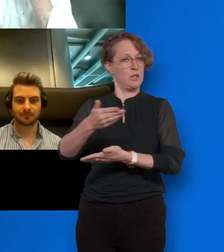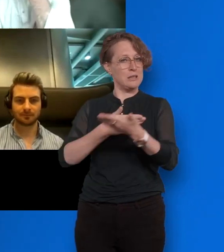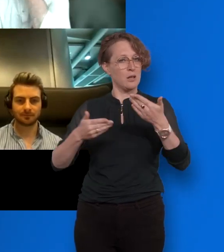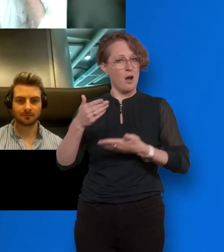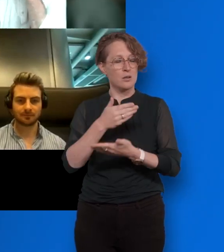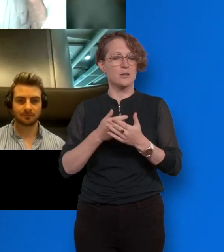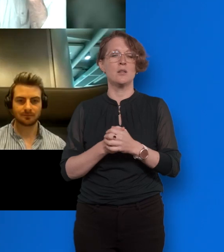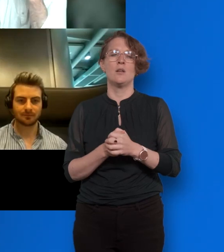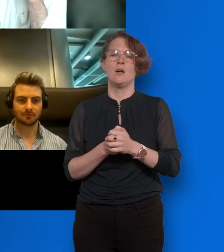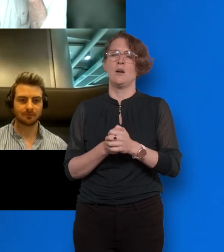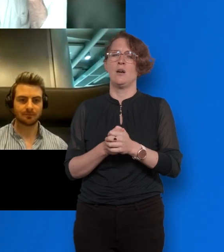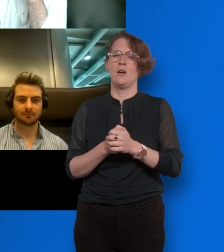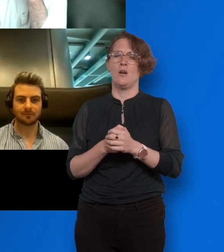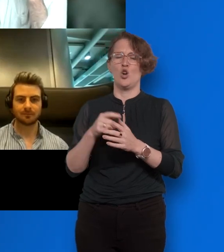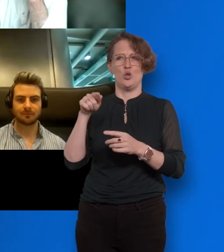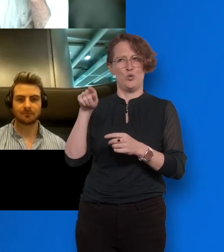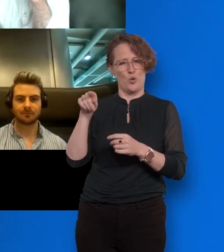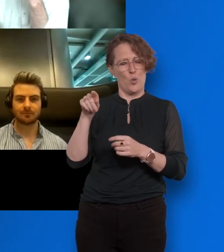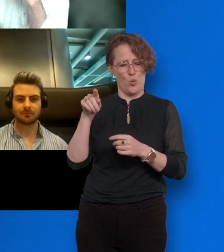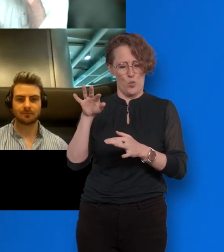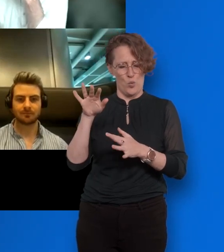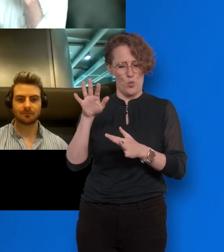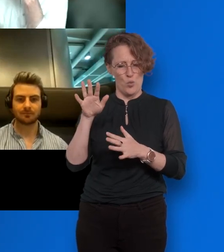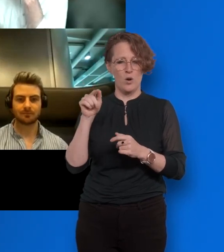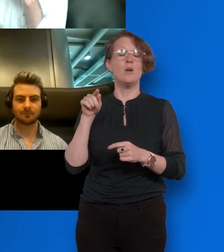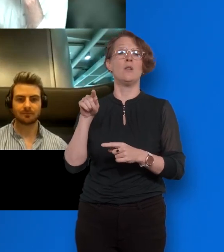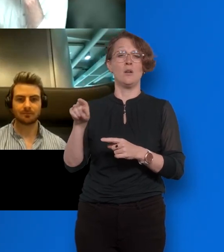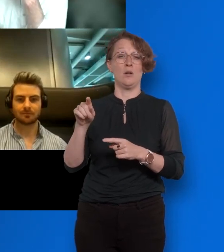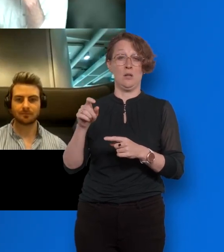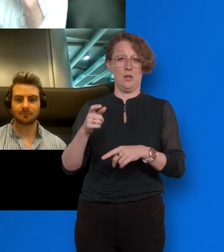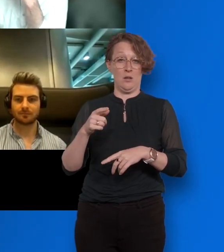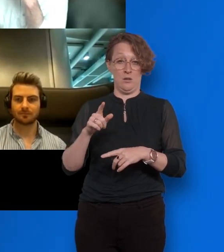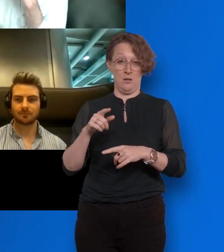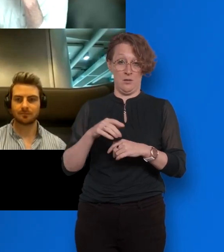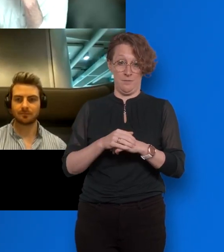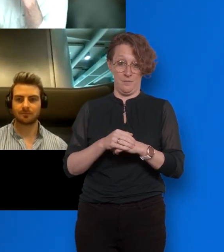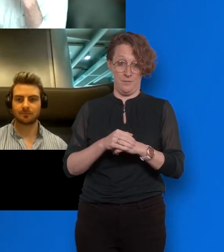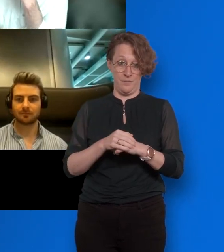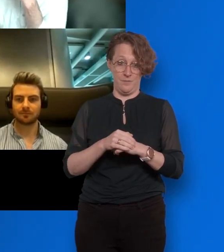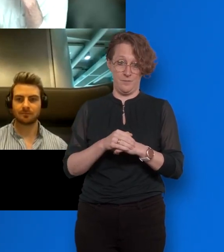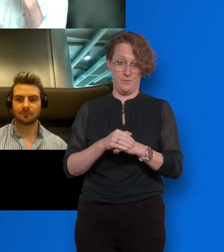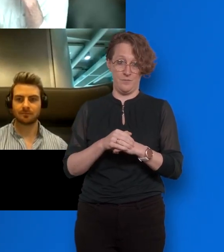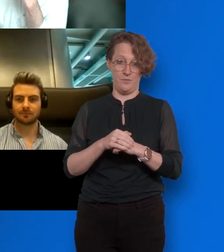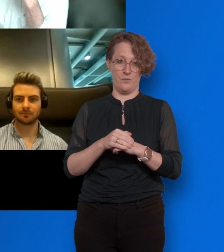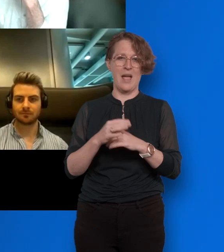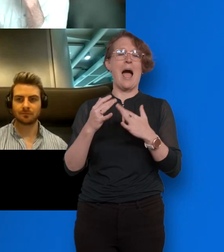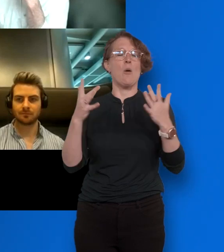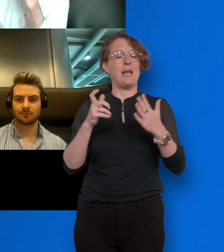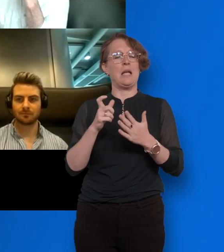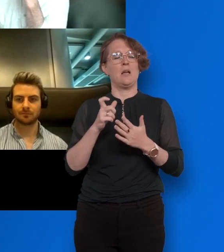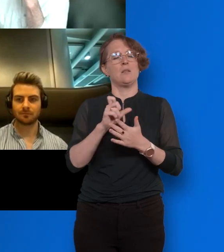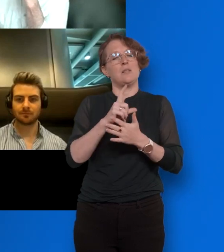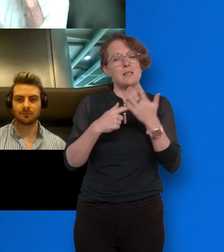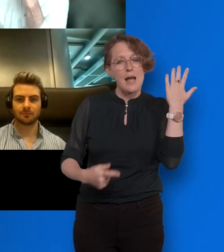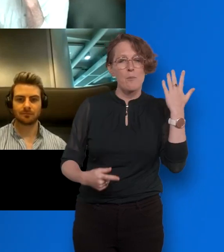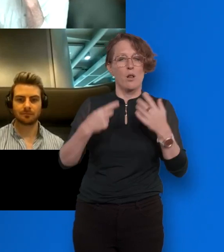was for him. So, given the time taken and how many disabled / neurodivergent